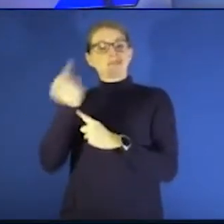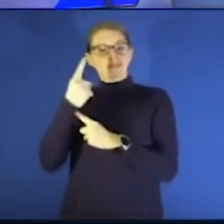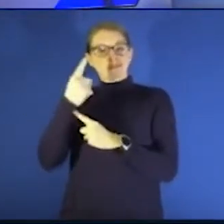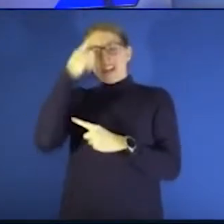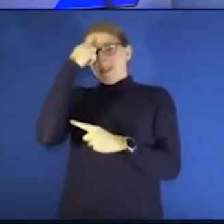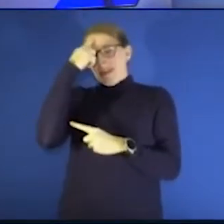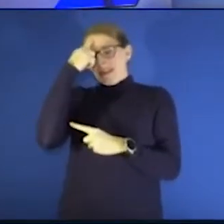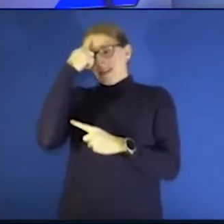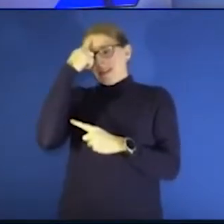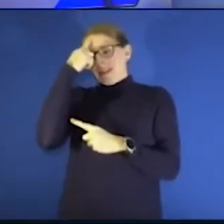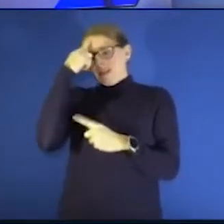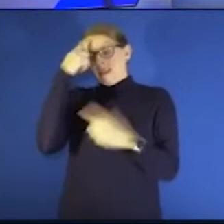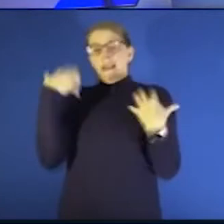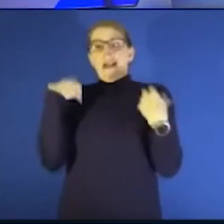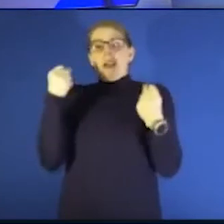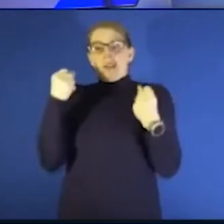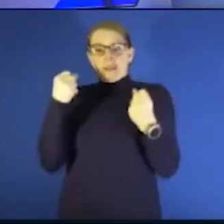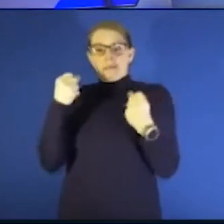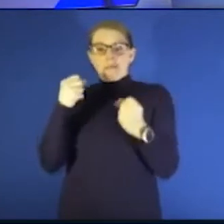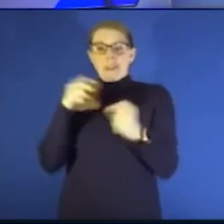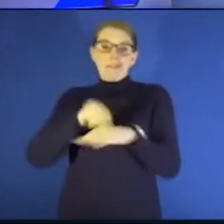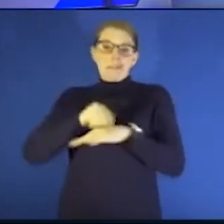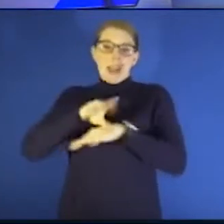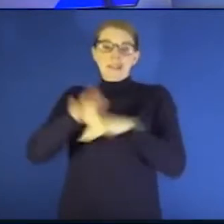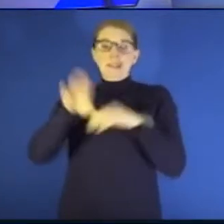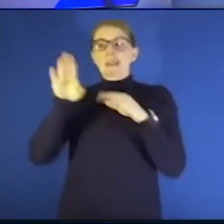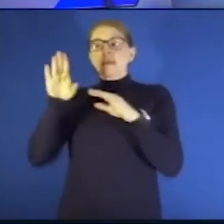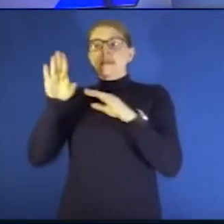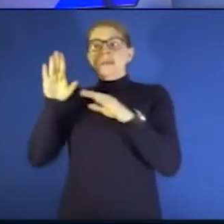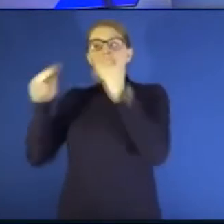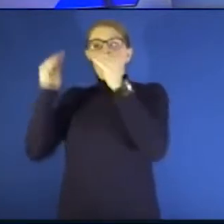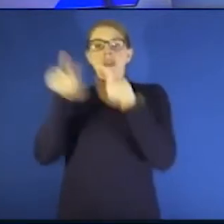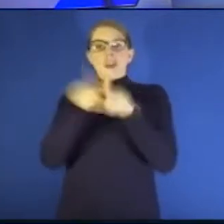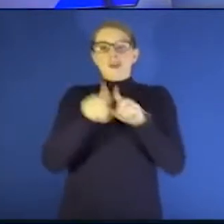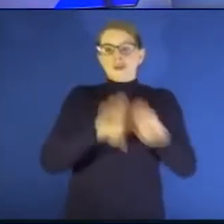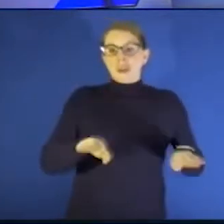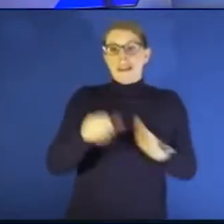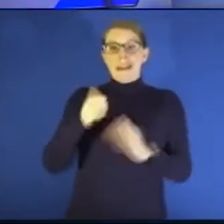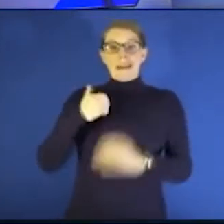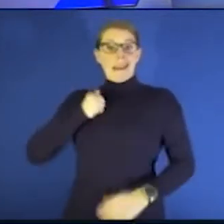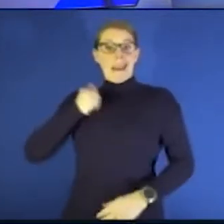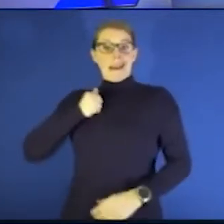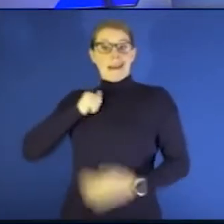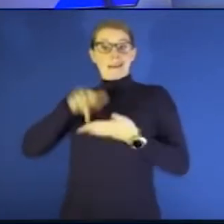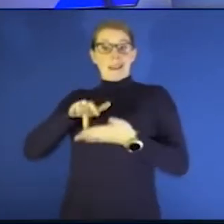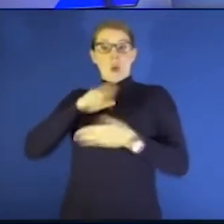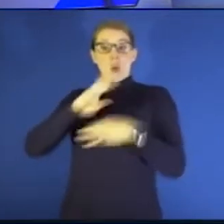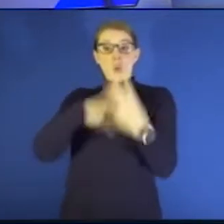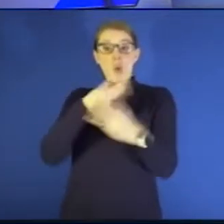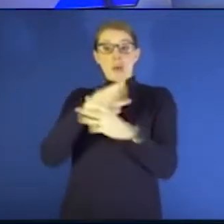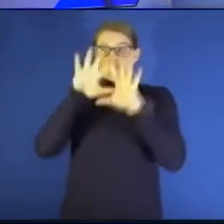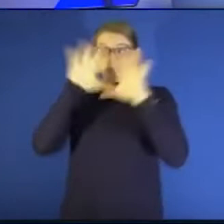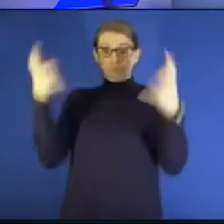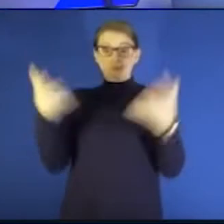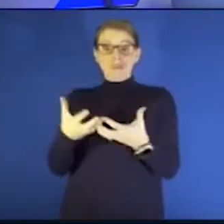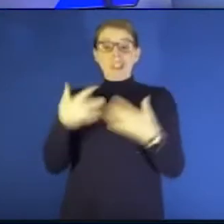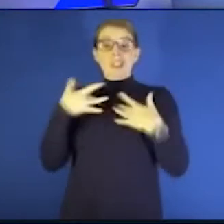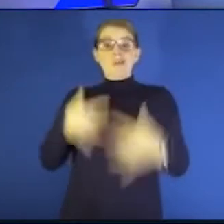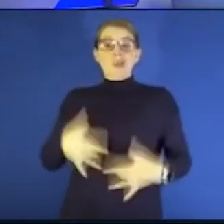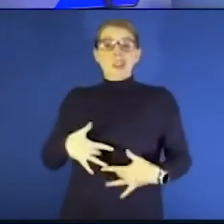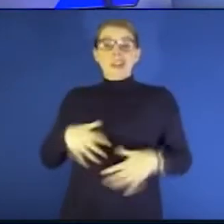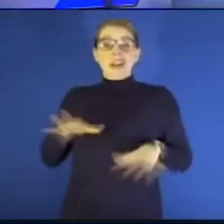toll on adults and children. But a study out of Canada found that worldwide, the depression and anxiety symptoms have doubled, but